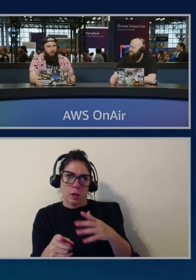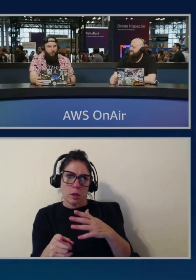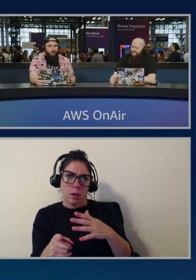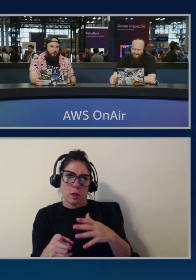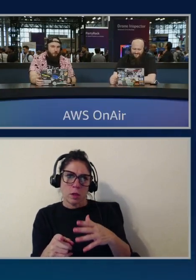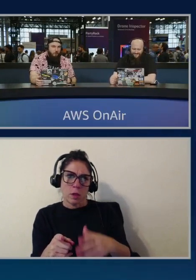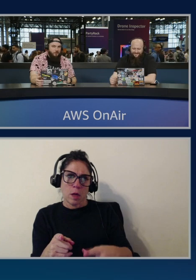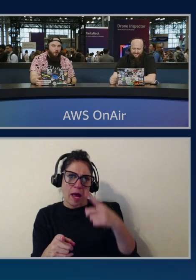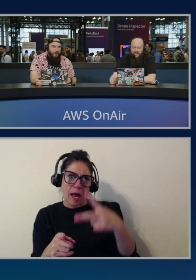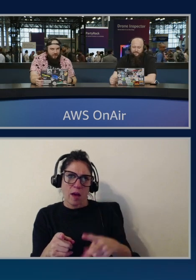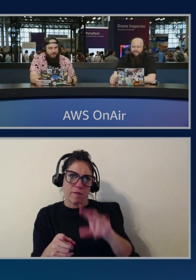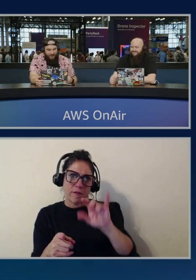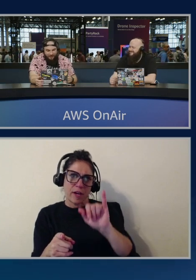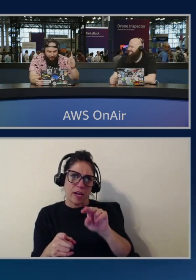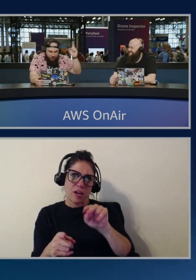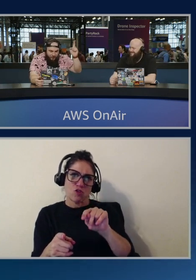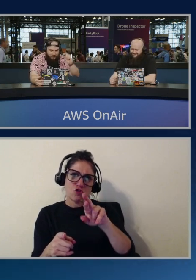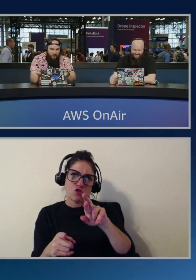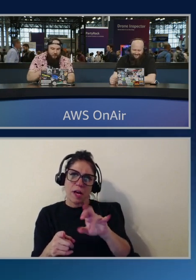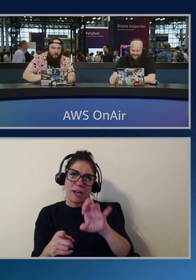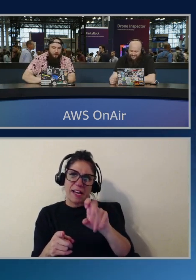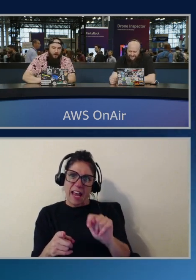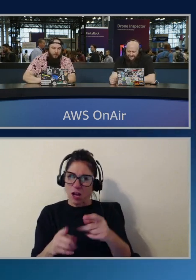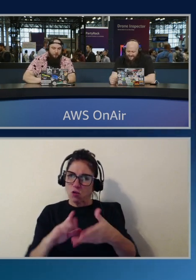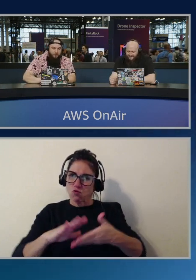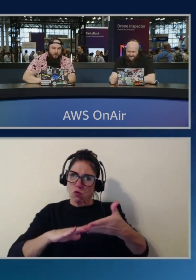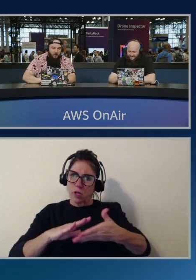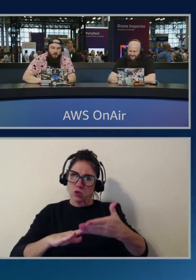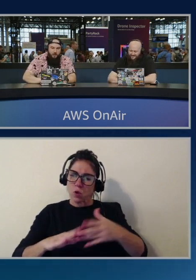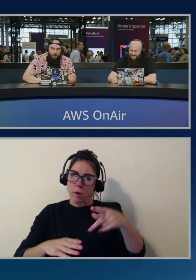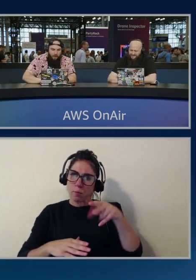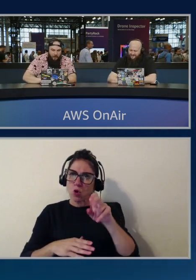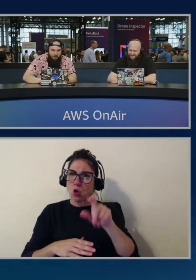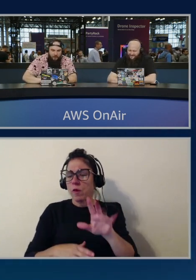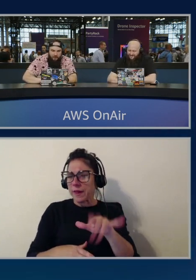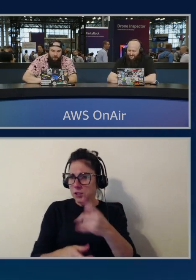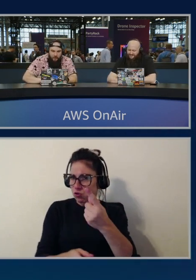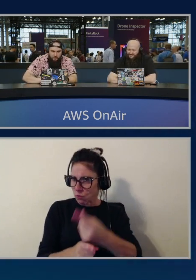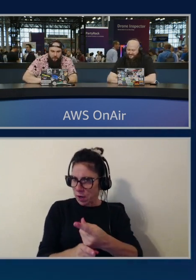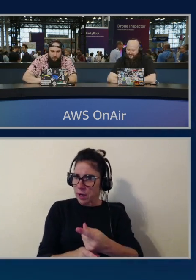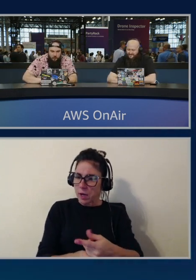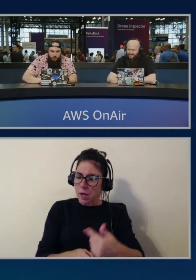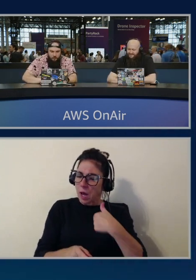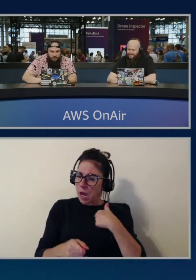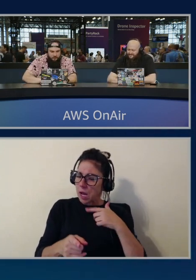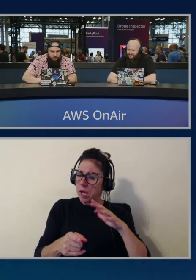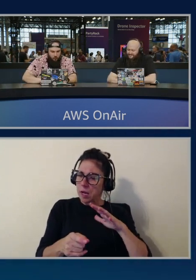internet probably runs on Perl. So yes, absolutely, that's correct. Actually, you know what?